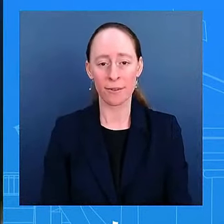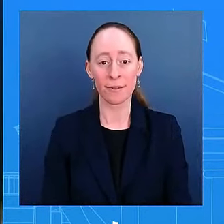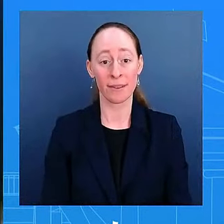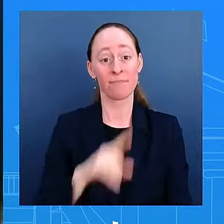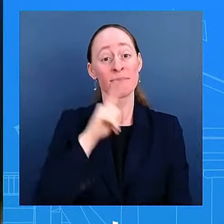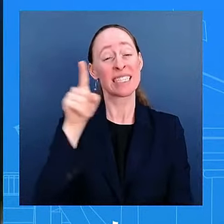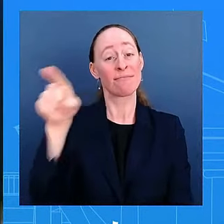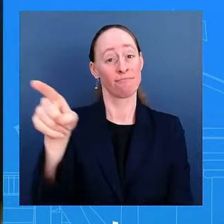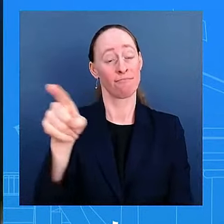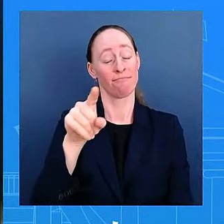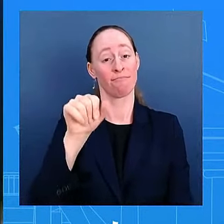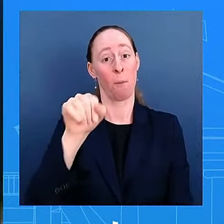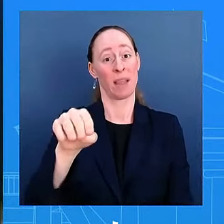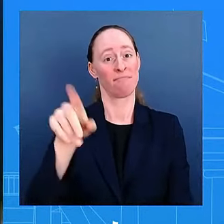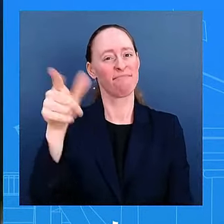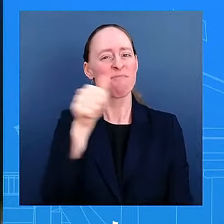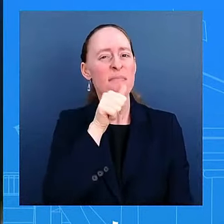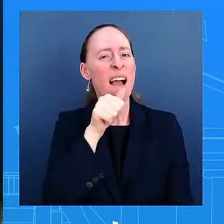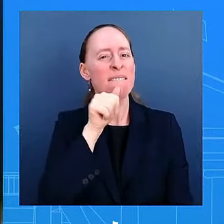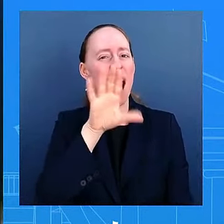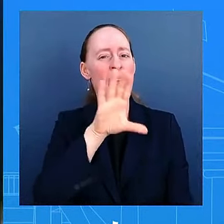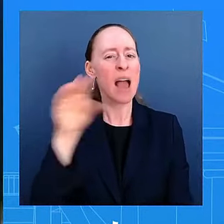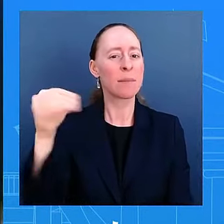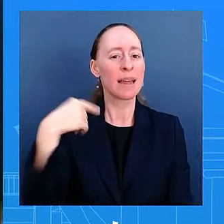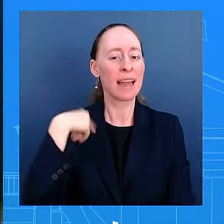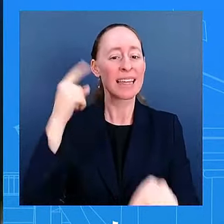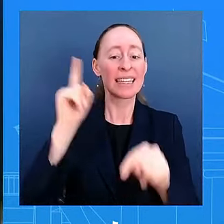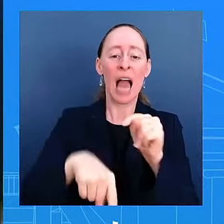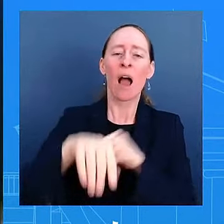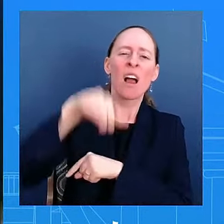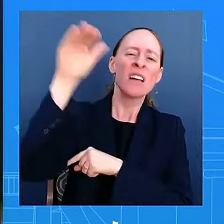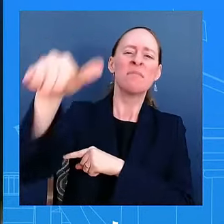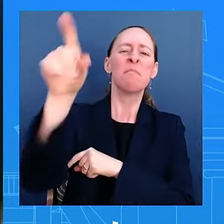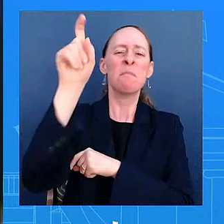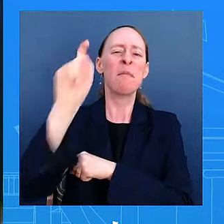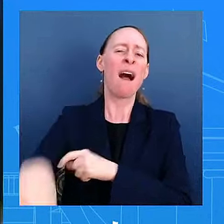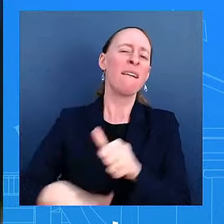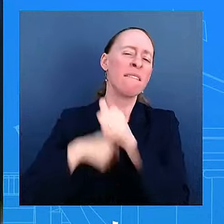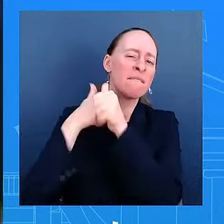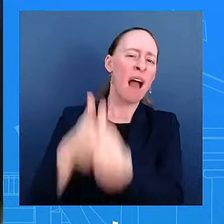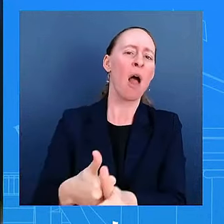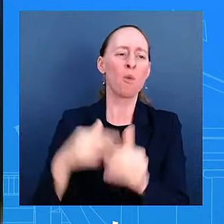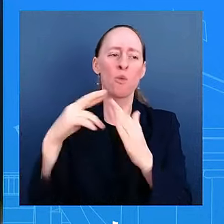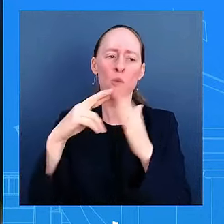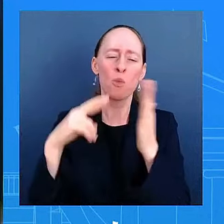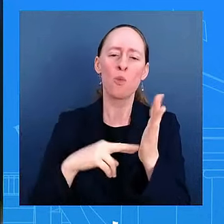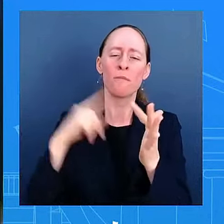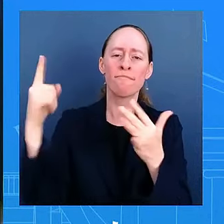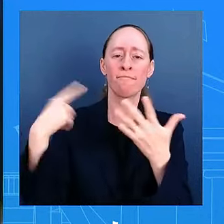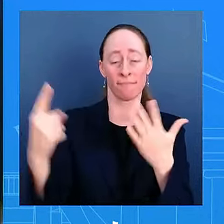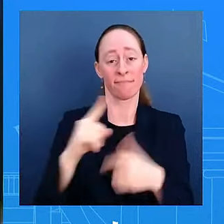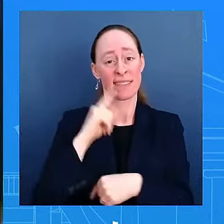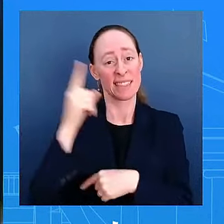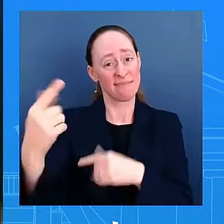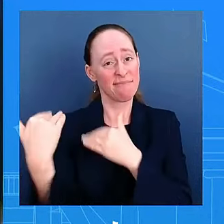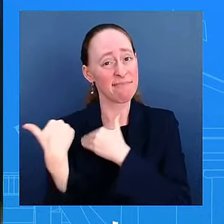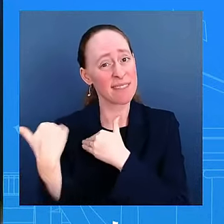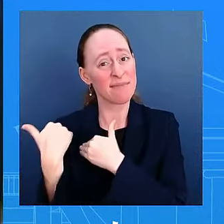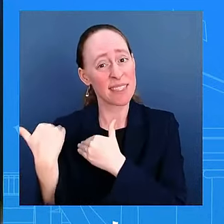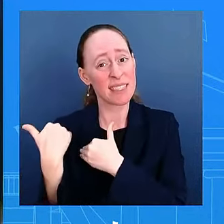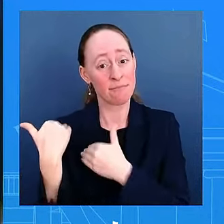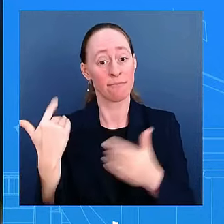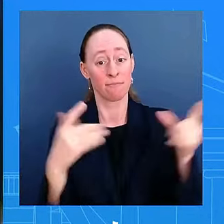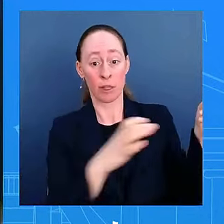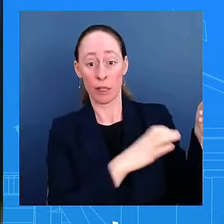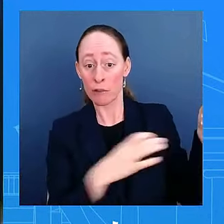to make sure that the information that they are providing, whether you are a leader, a national leader, a congressional leader,